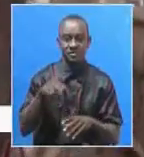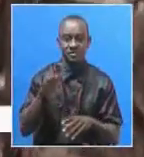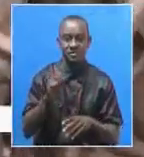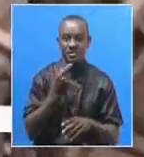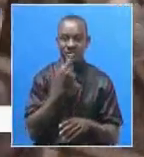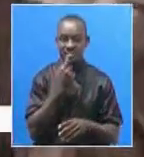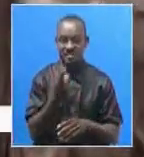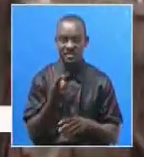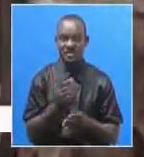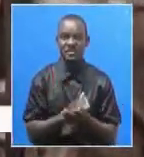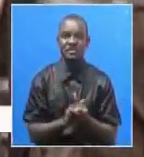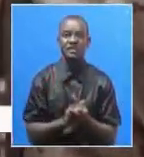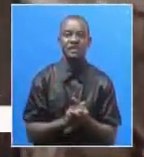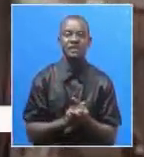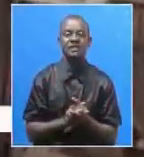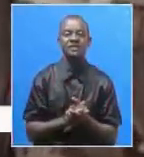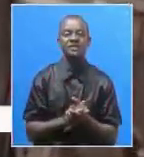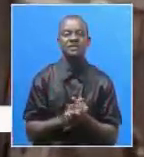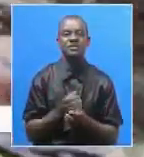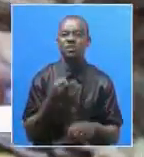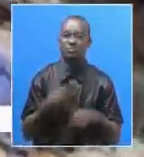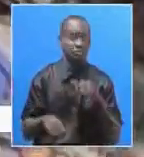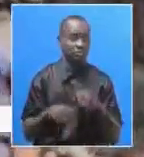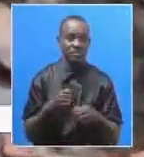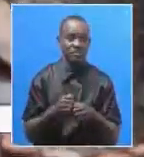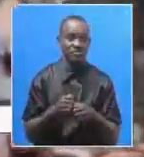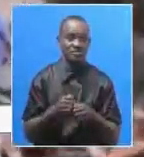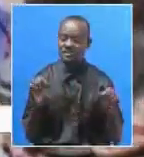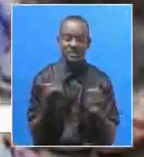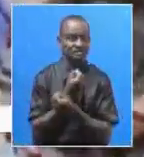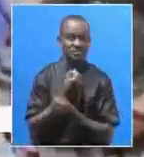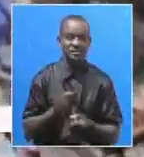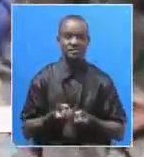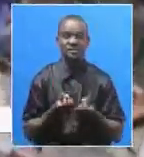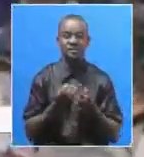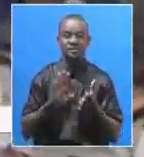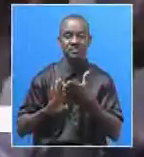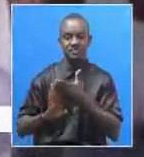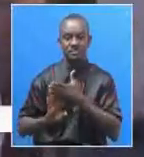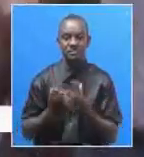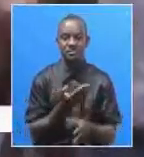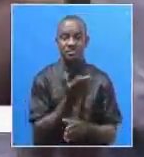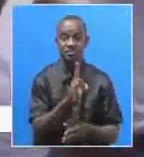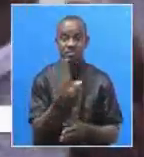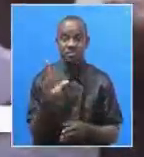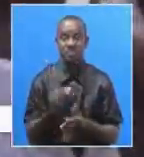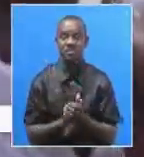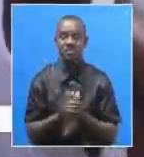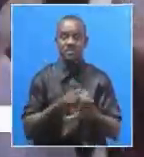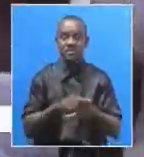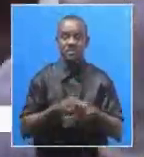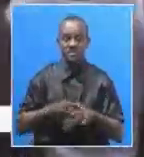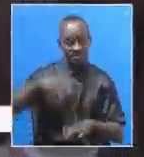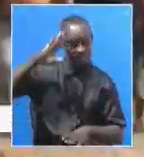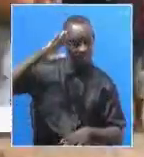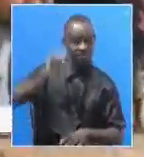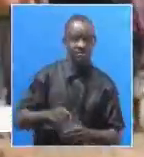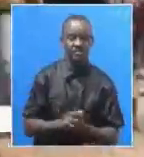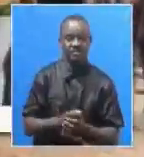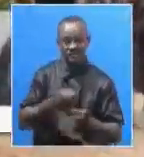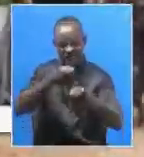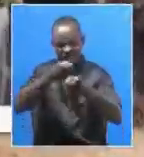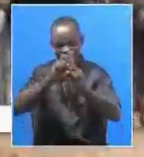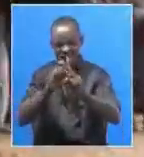are overstretched and cannot provide security for all civilians. Yesterday, security forces shot dead at least 6